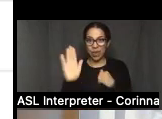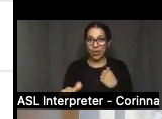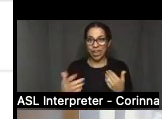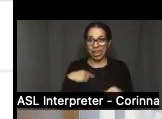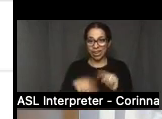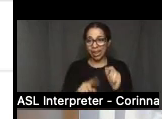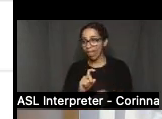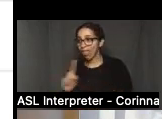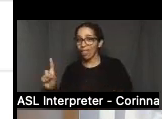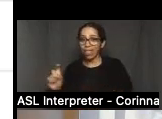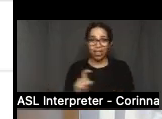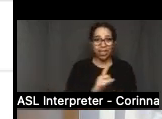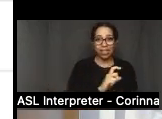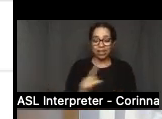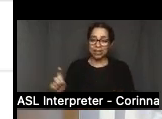Okay.